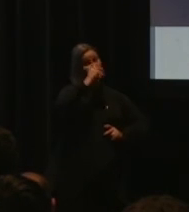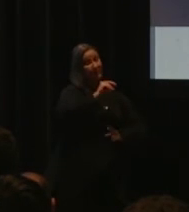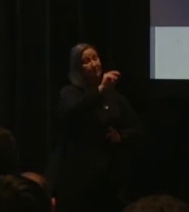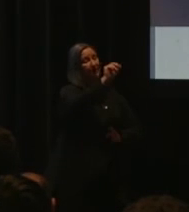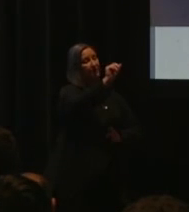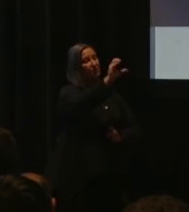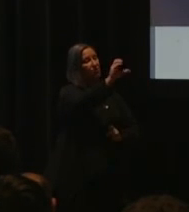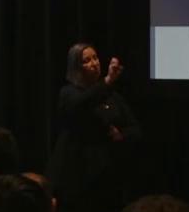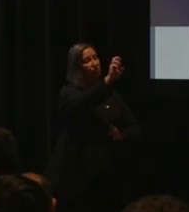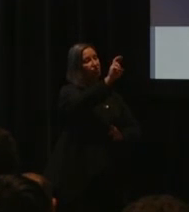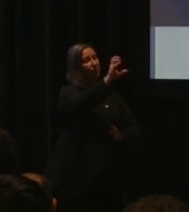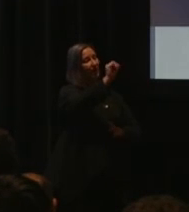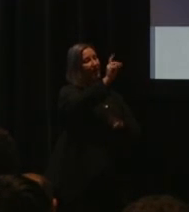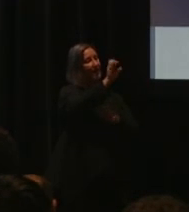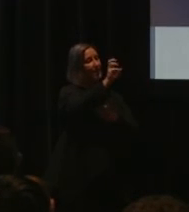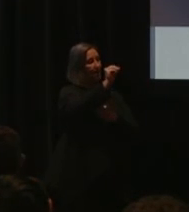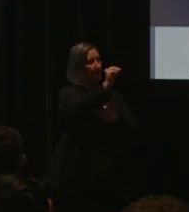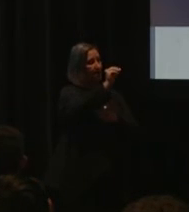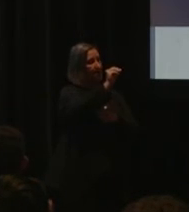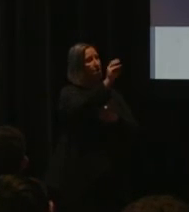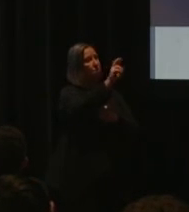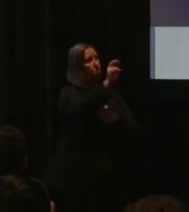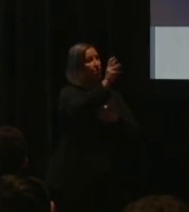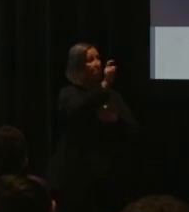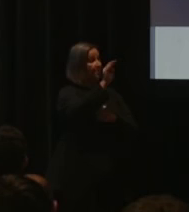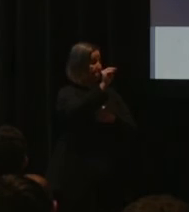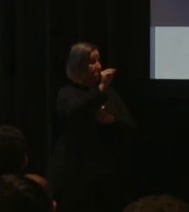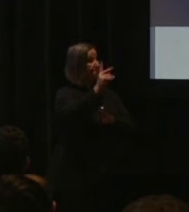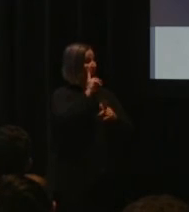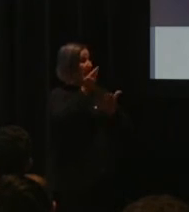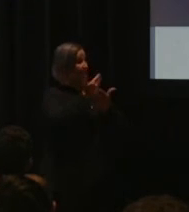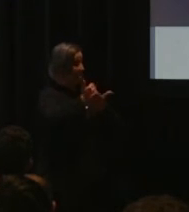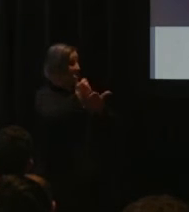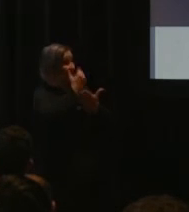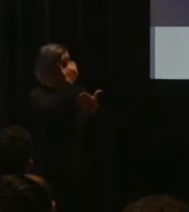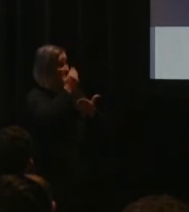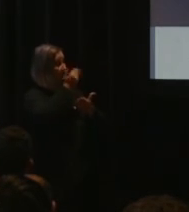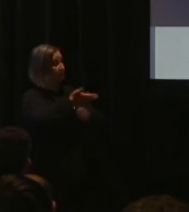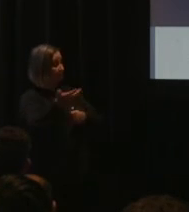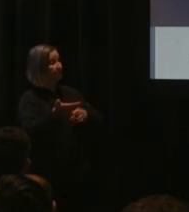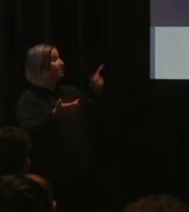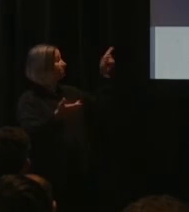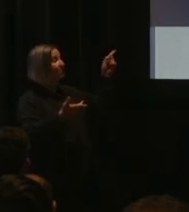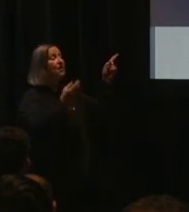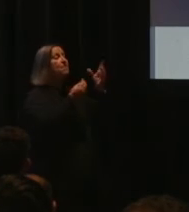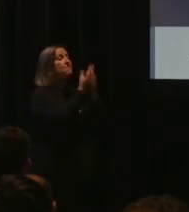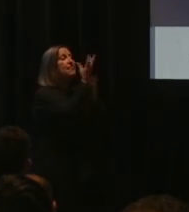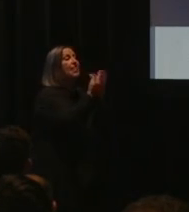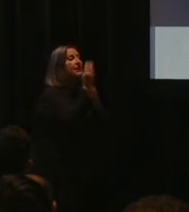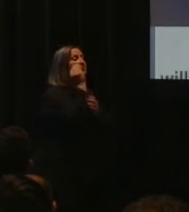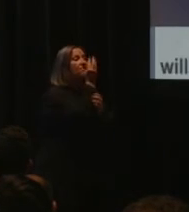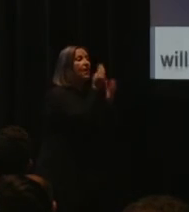our artificial light. You know, artificial light can change when a plant will bloom. It